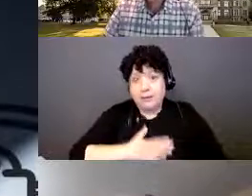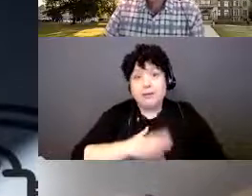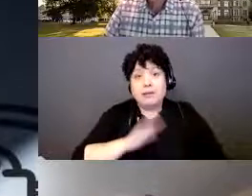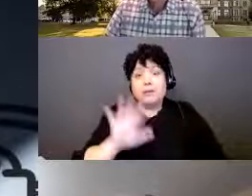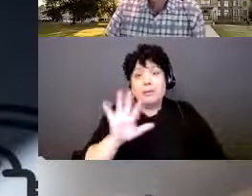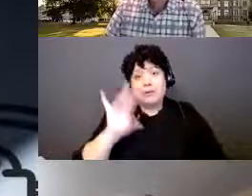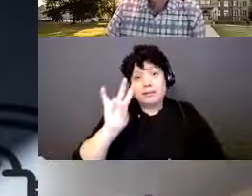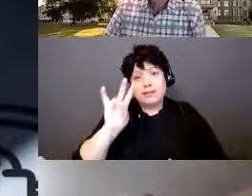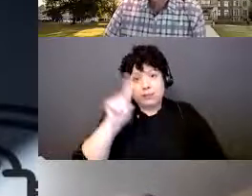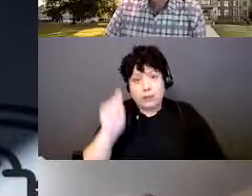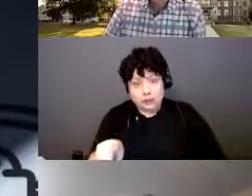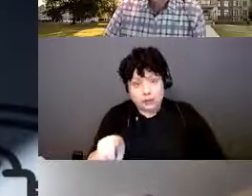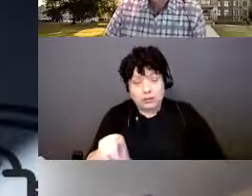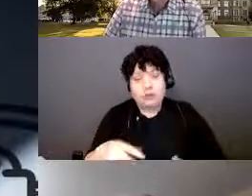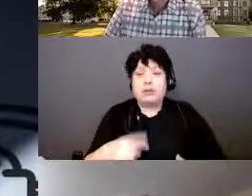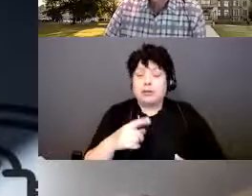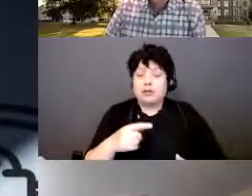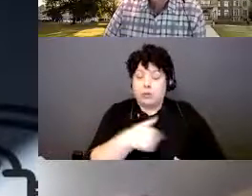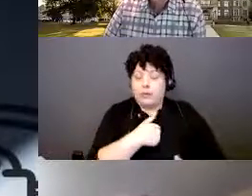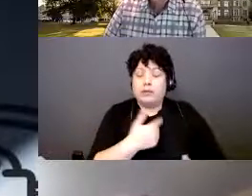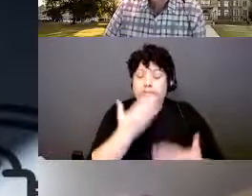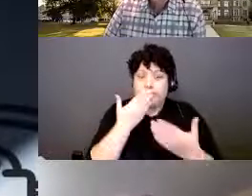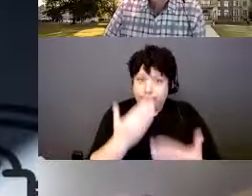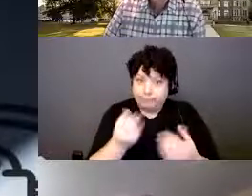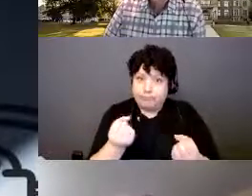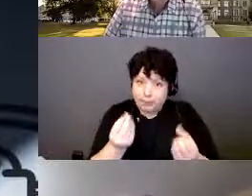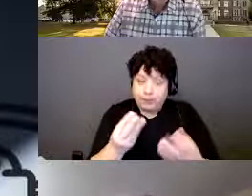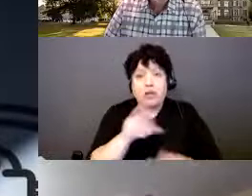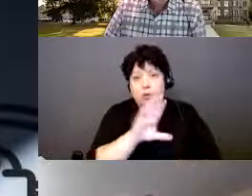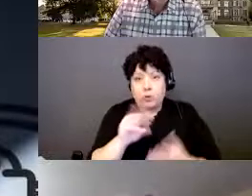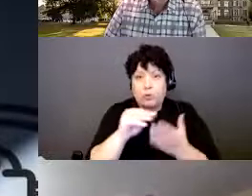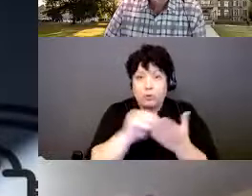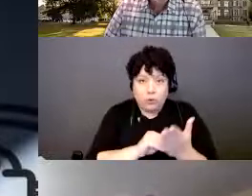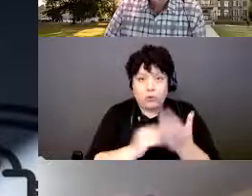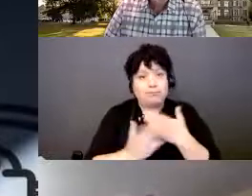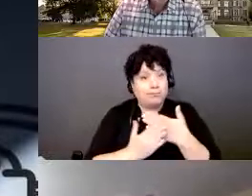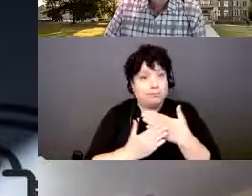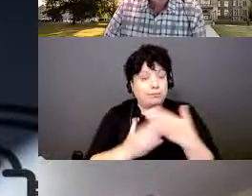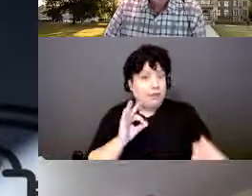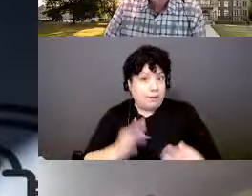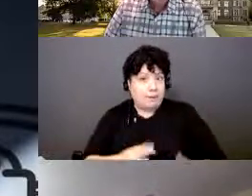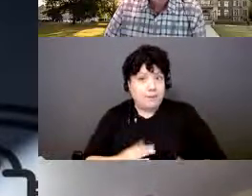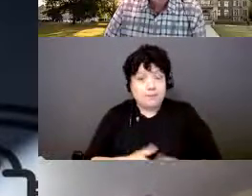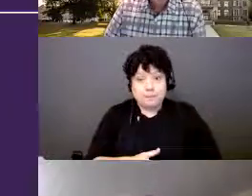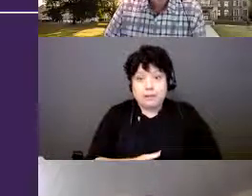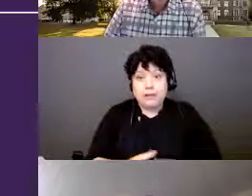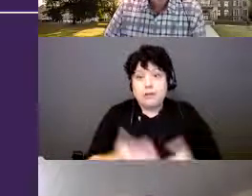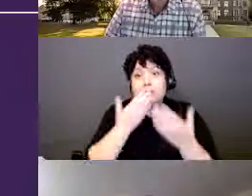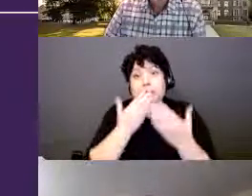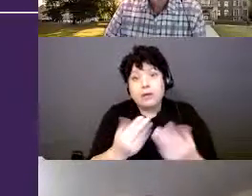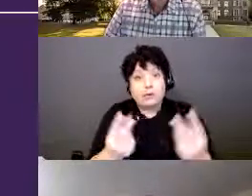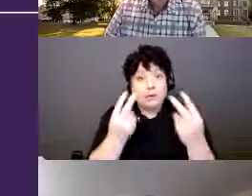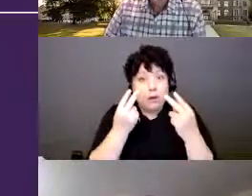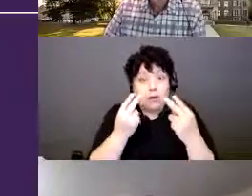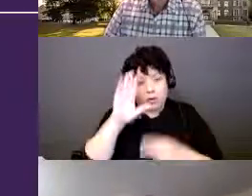7 questions, and we do appreciate your information that you provide back to us. So thank you again. I know we did